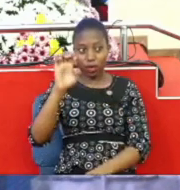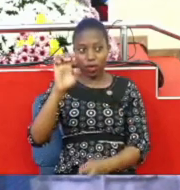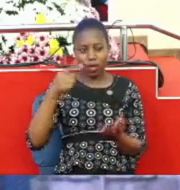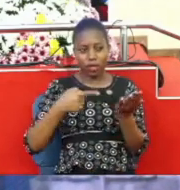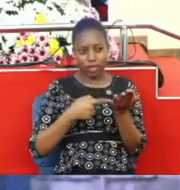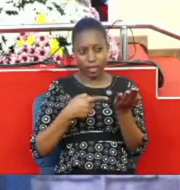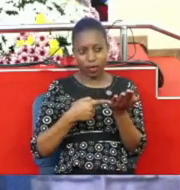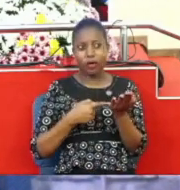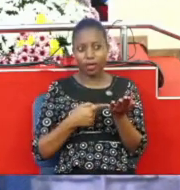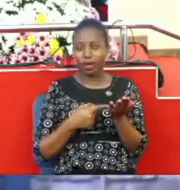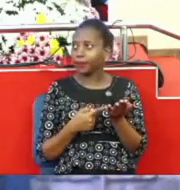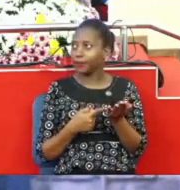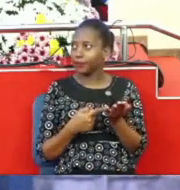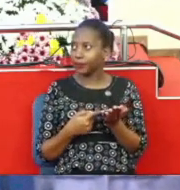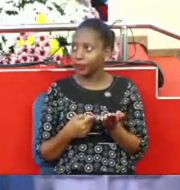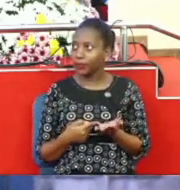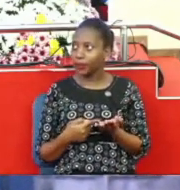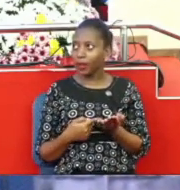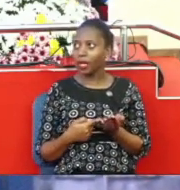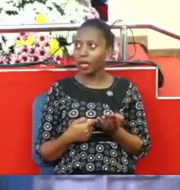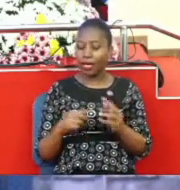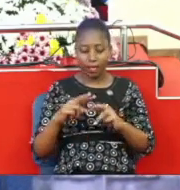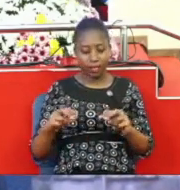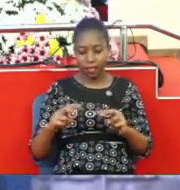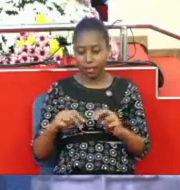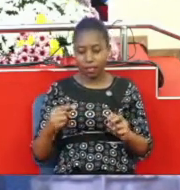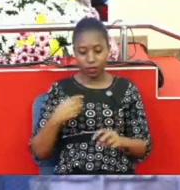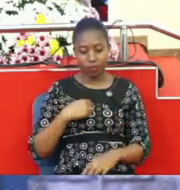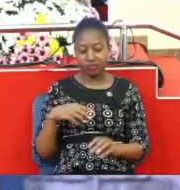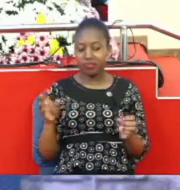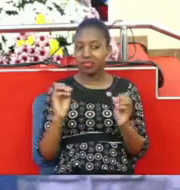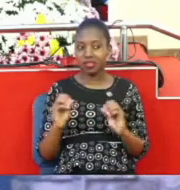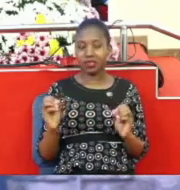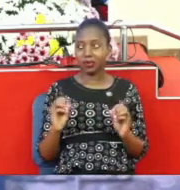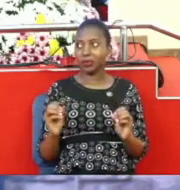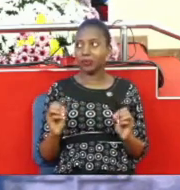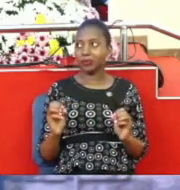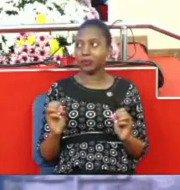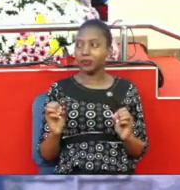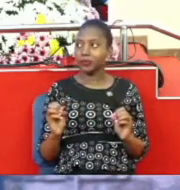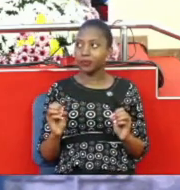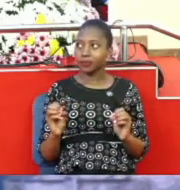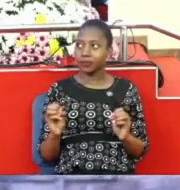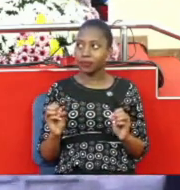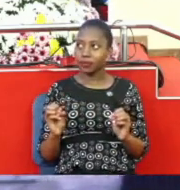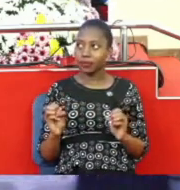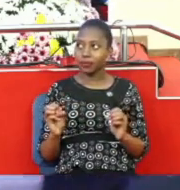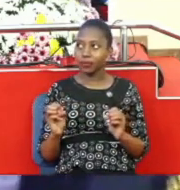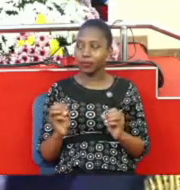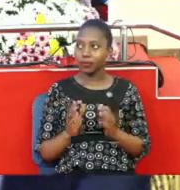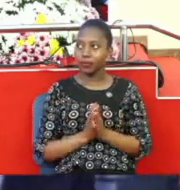over the weekend. Hakunitafuta weekend. Until now. Mpaka sasa. I'm telling him, because he is looking at me and I'm telling